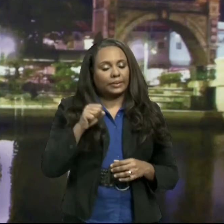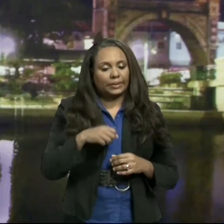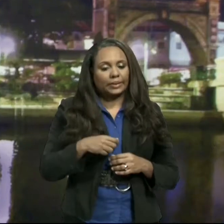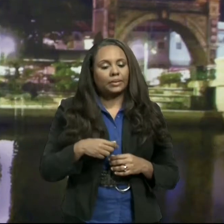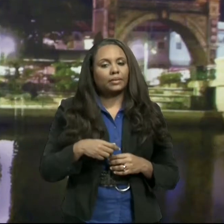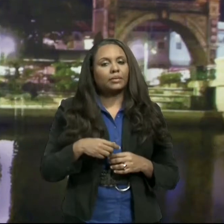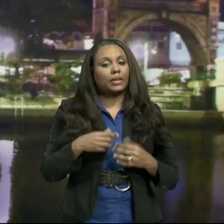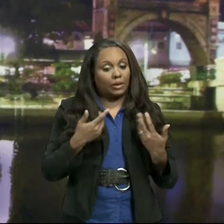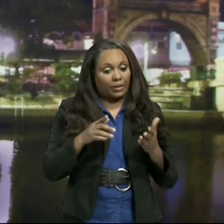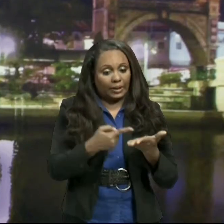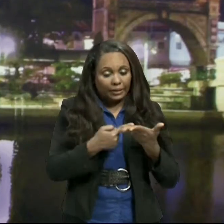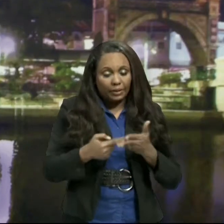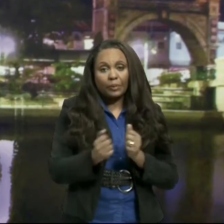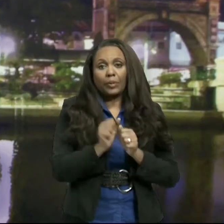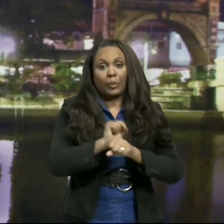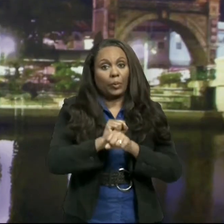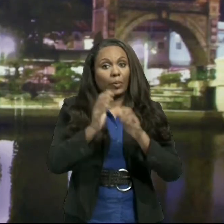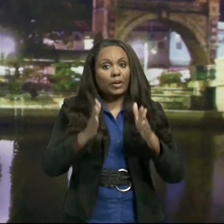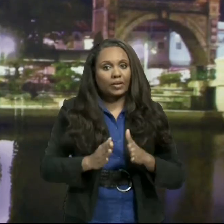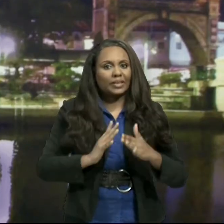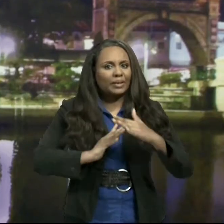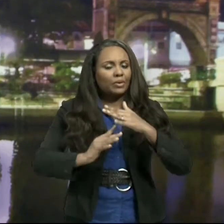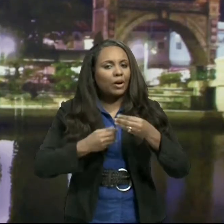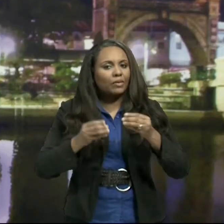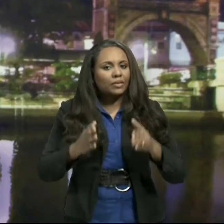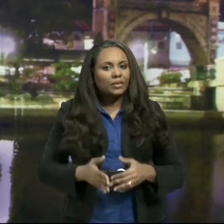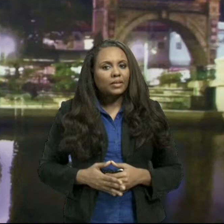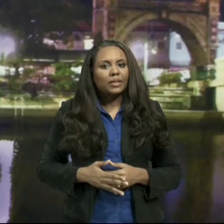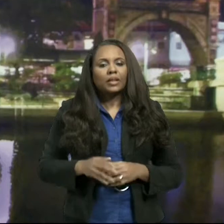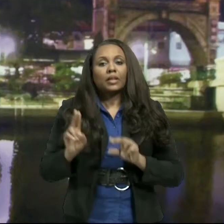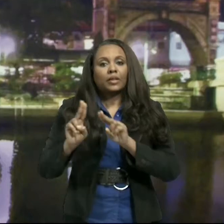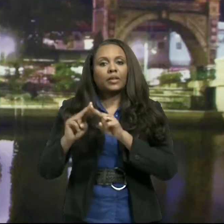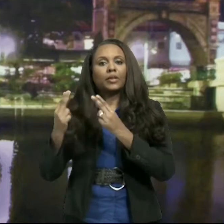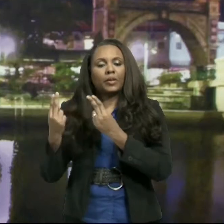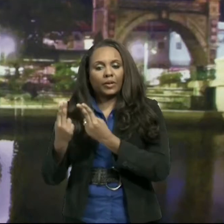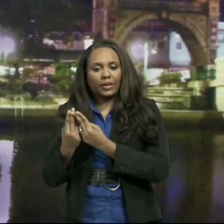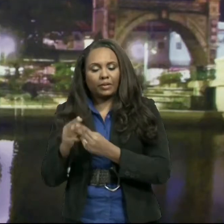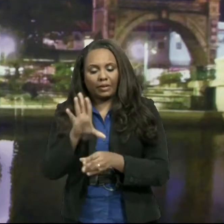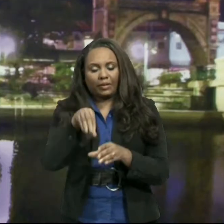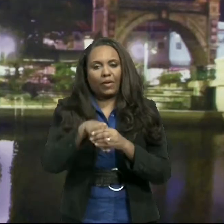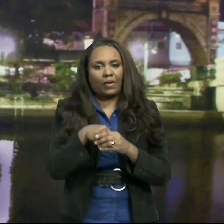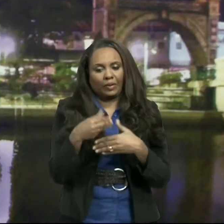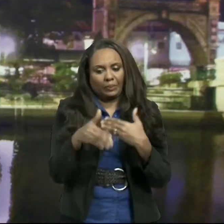told the House the union, which represents the majority of immigration officers,